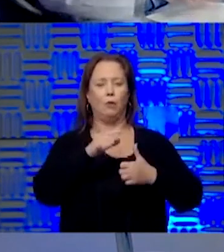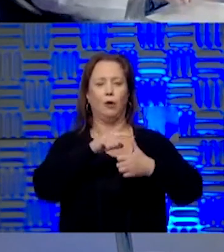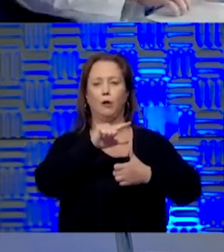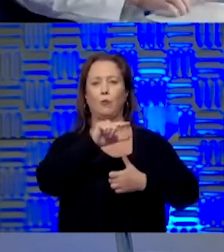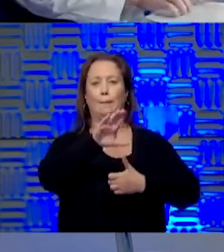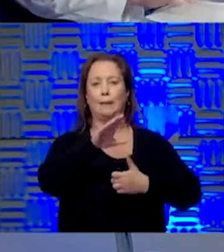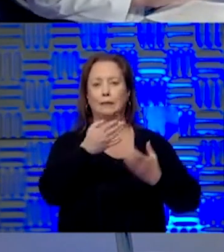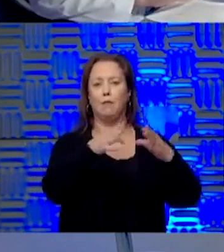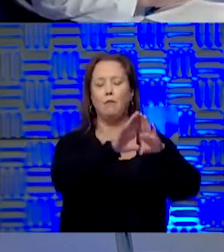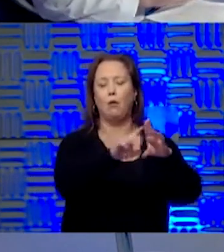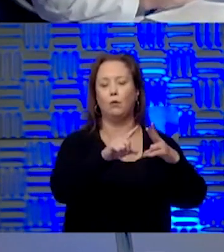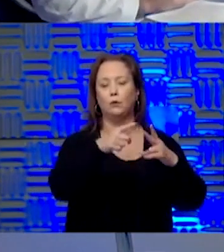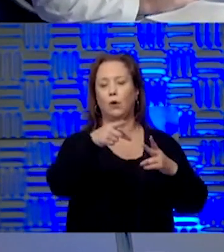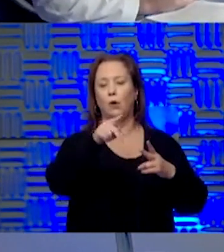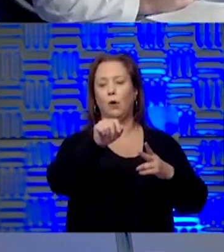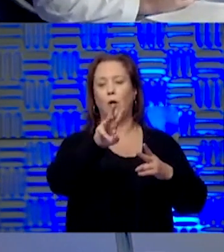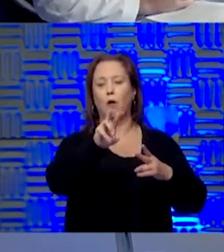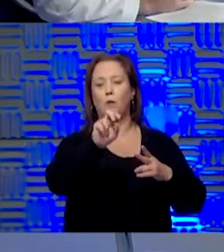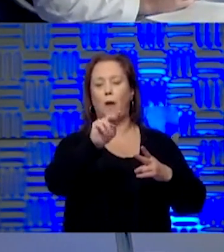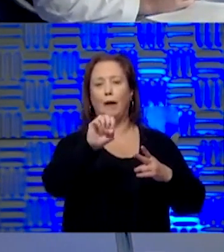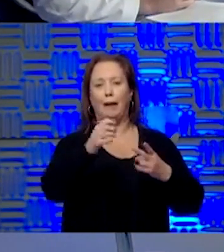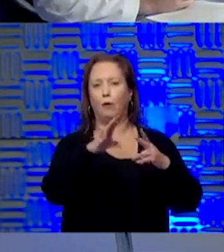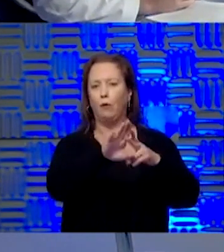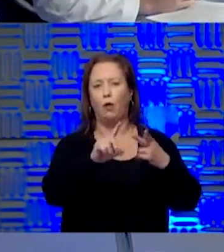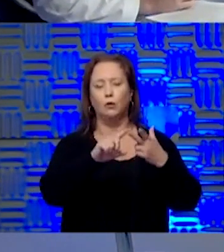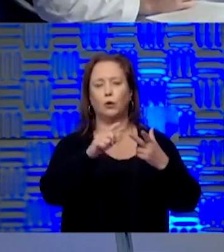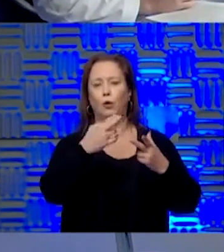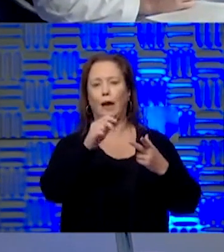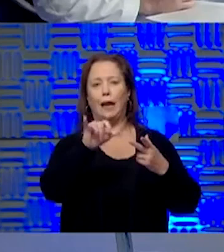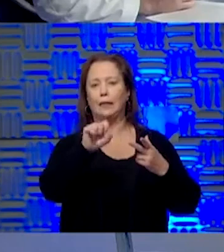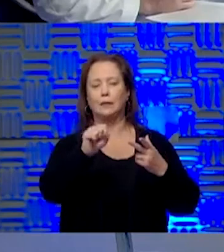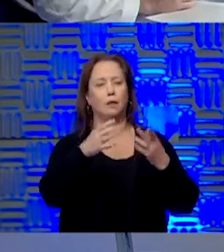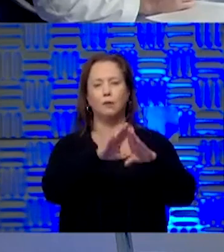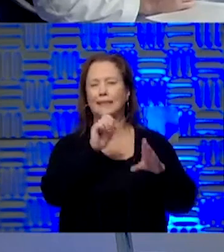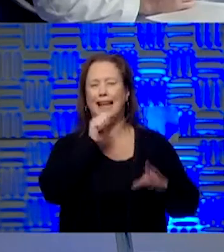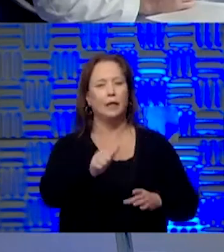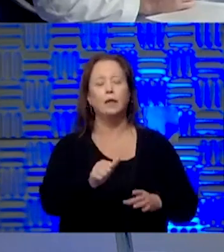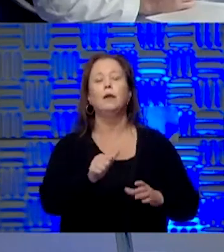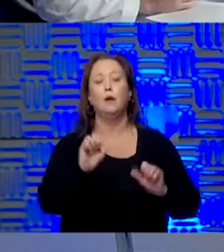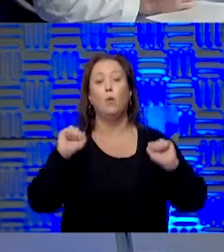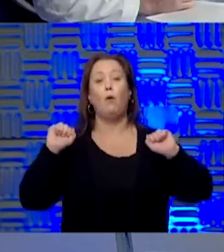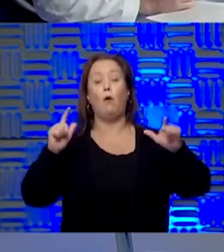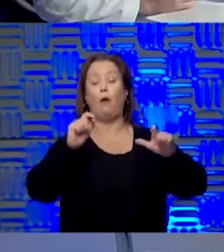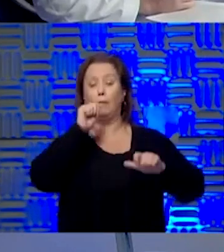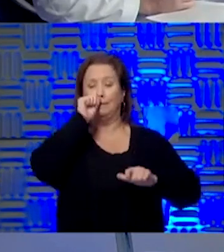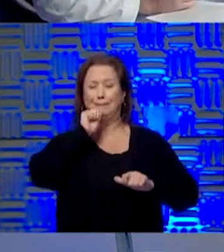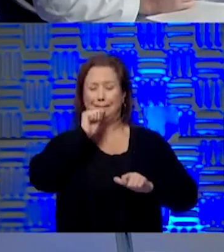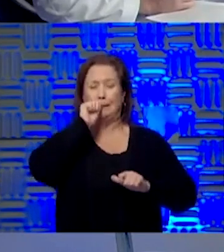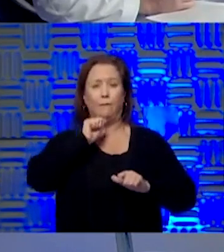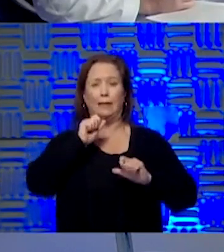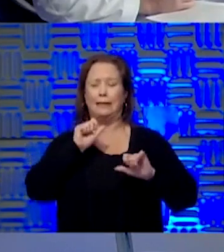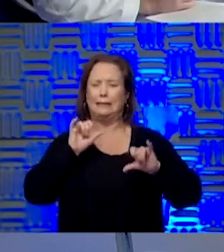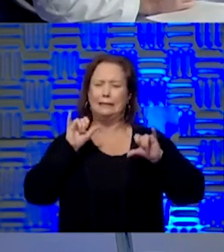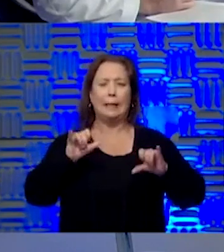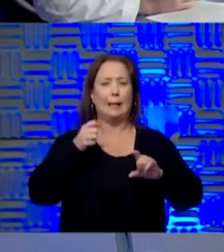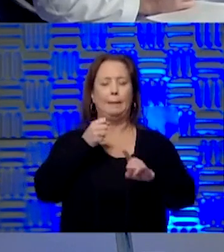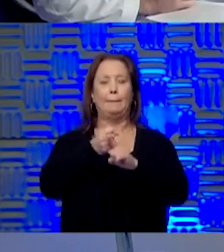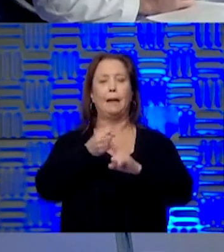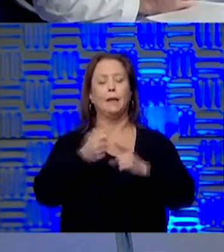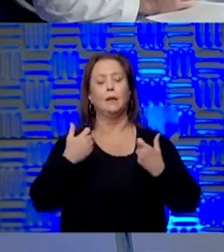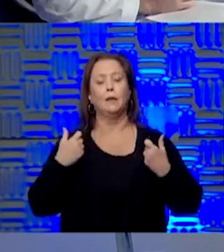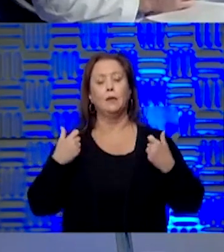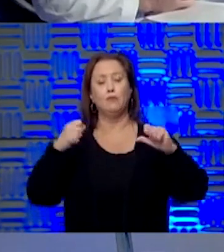or obviously Hayes open or any of those things. But everybody's suffering the impact, and so one of the strengths of having a system is you